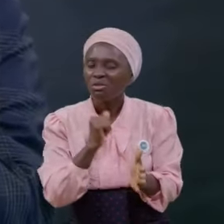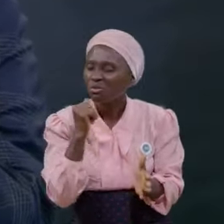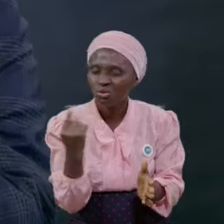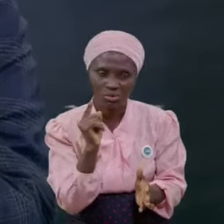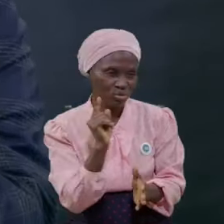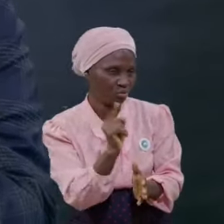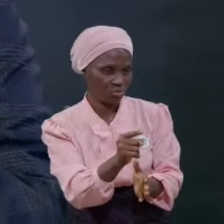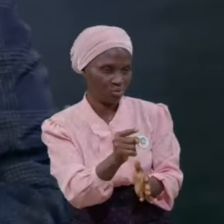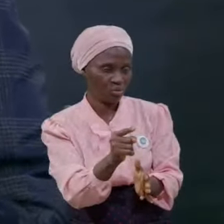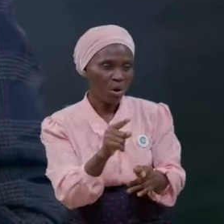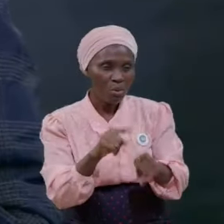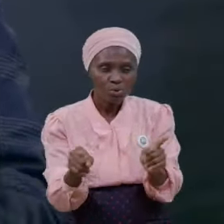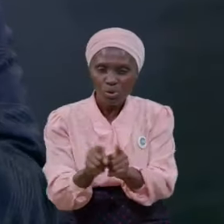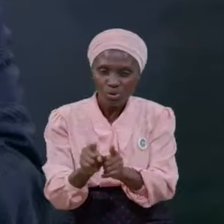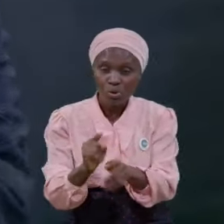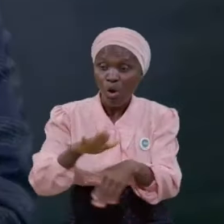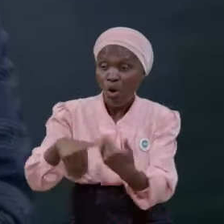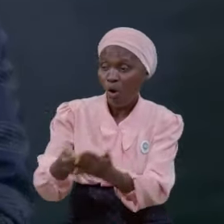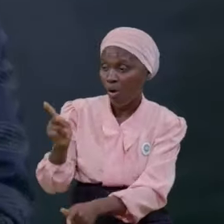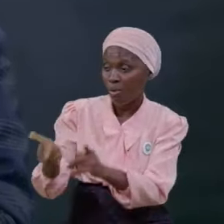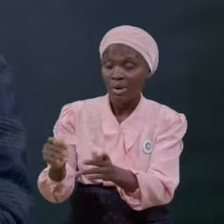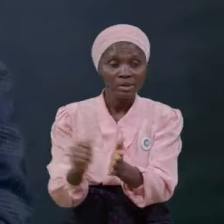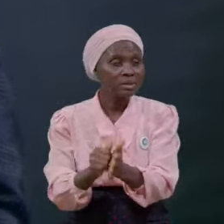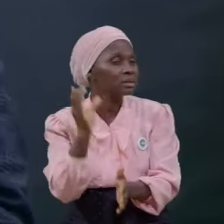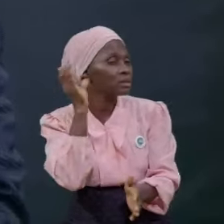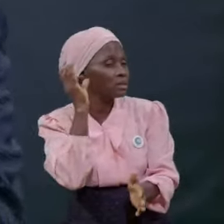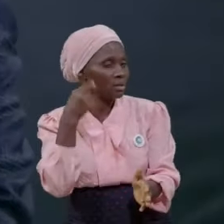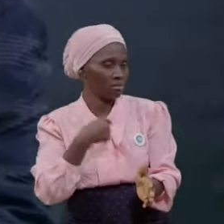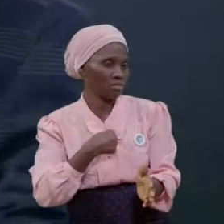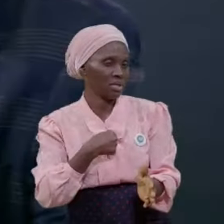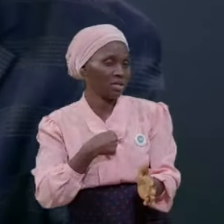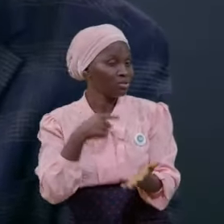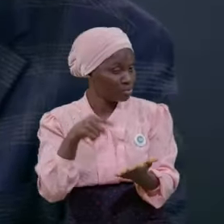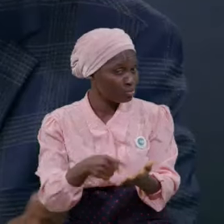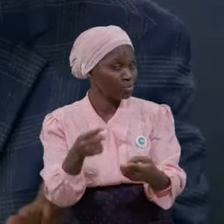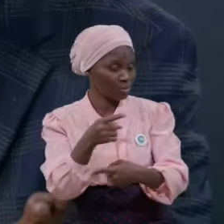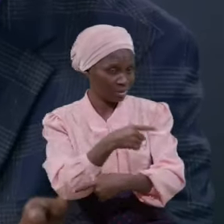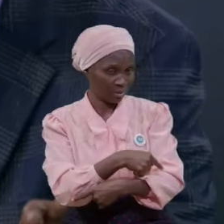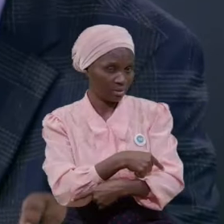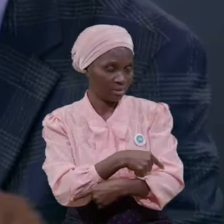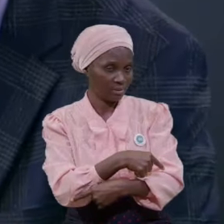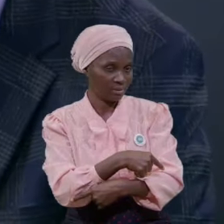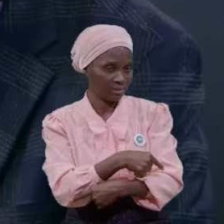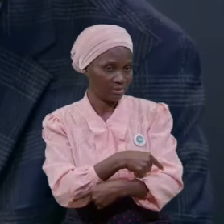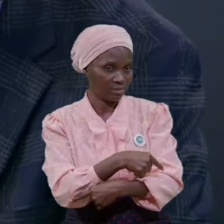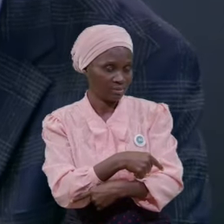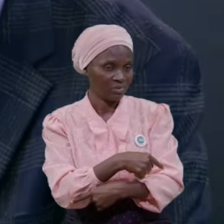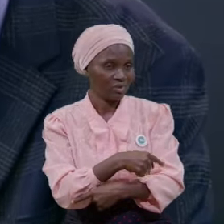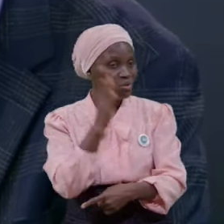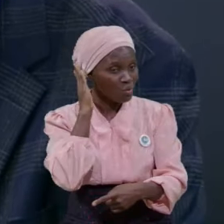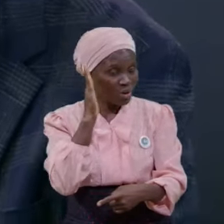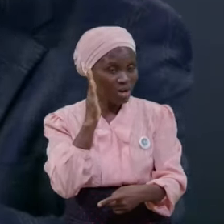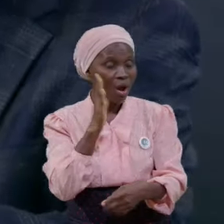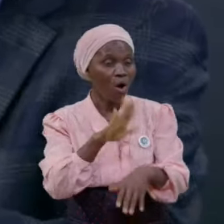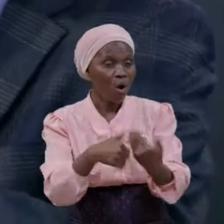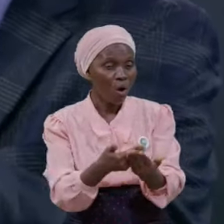all that hear me this day were both almost and